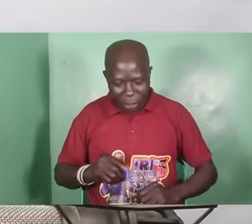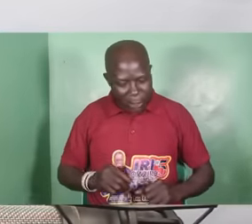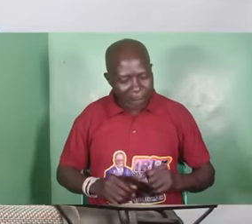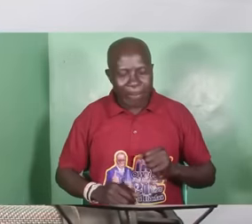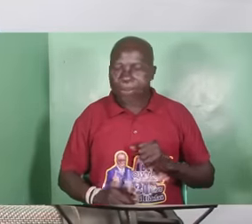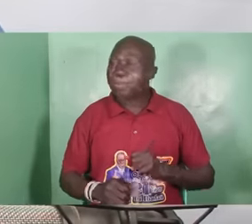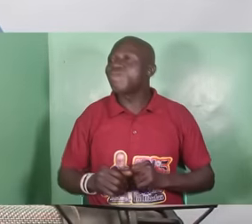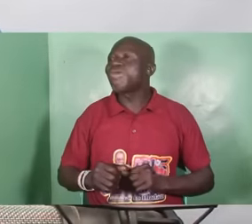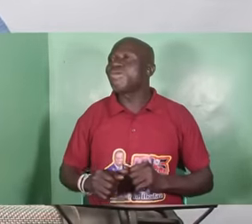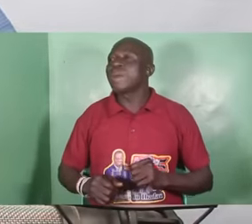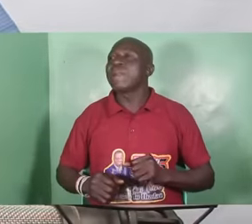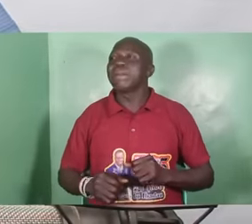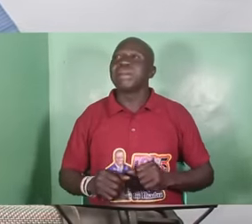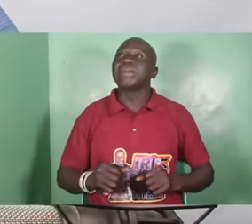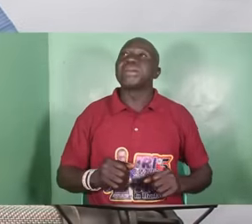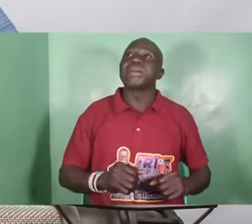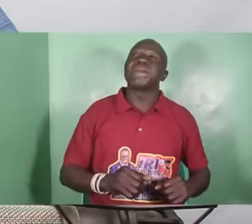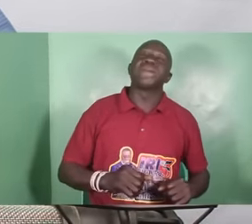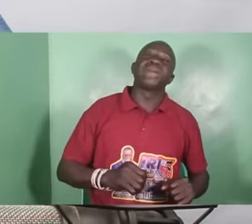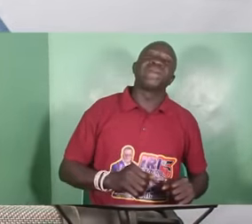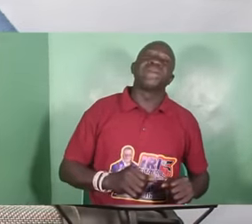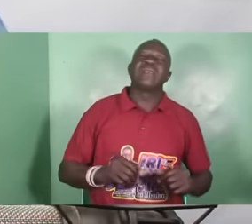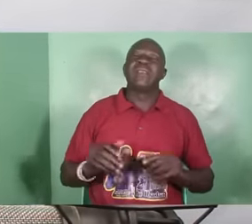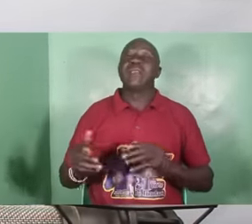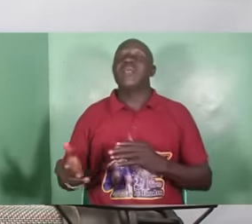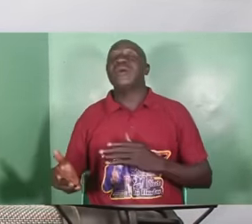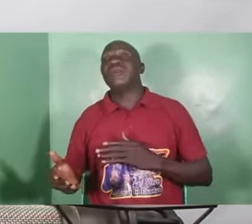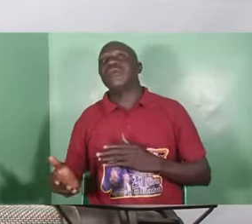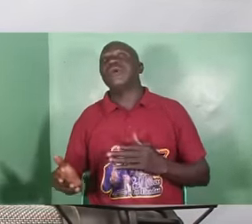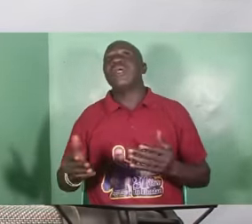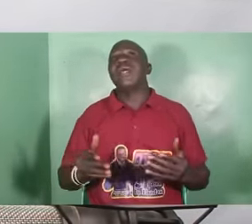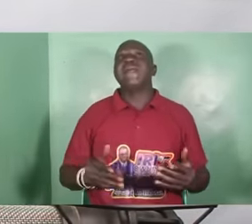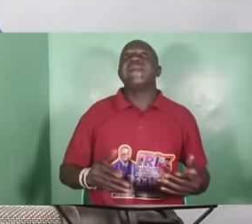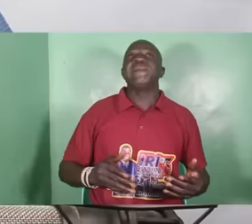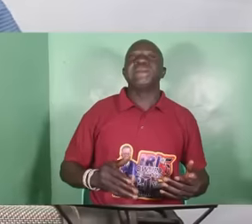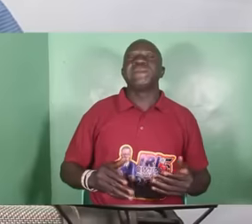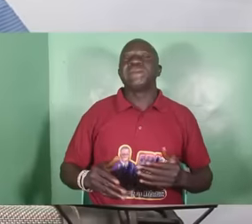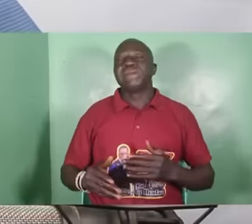de oju sori mi ti o mo o ire lo duro de